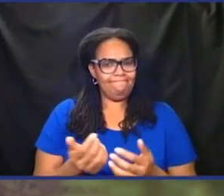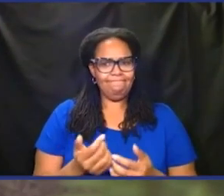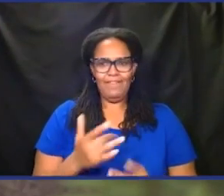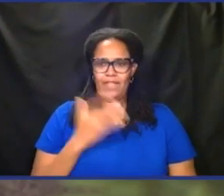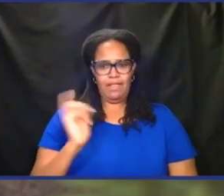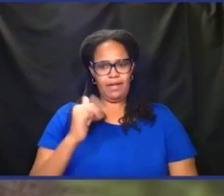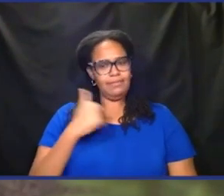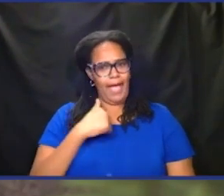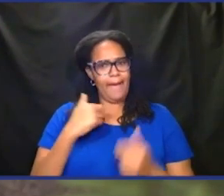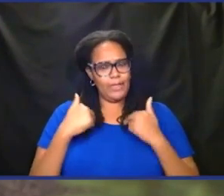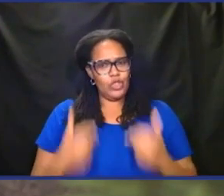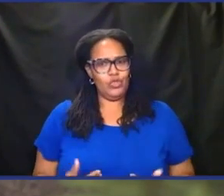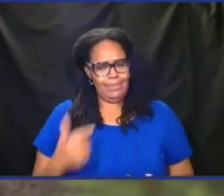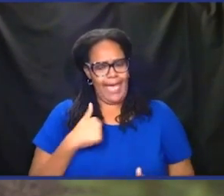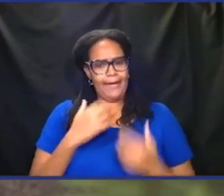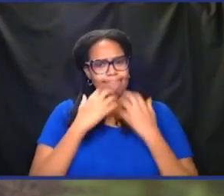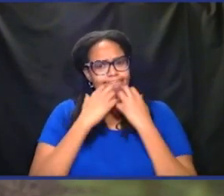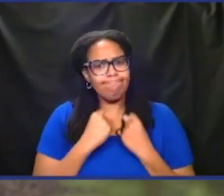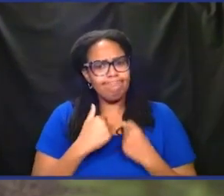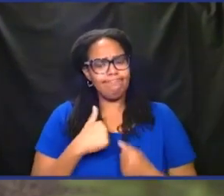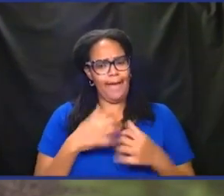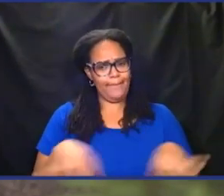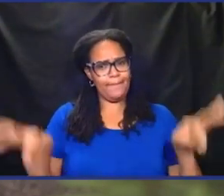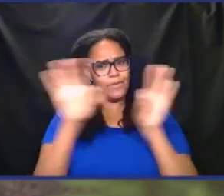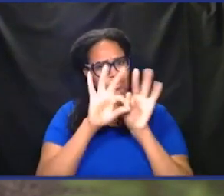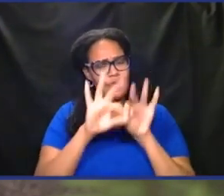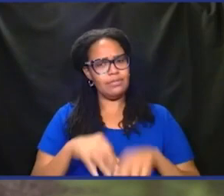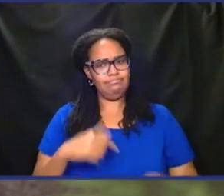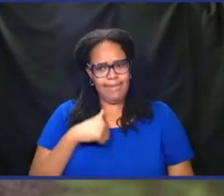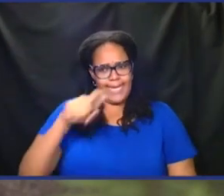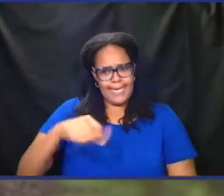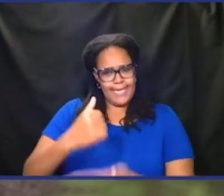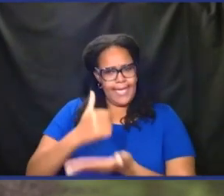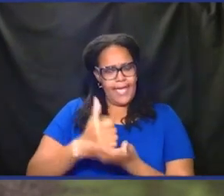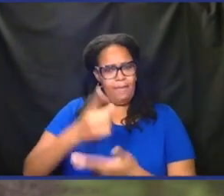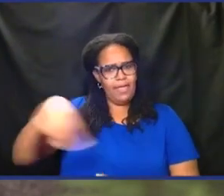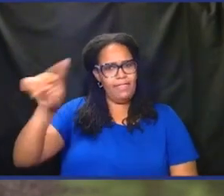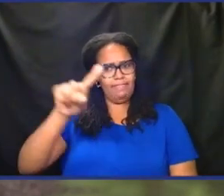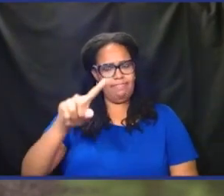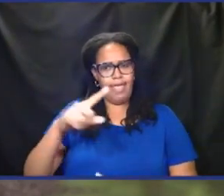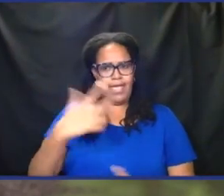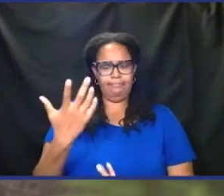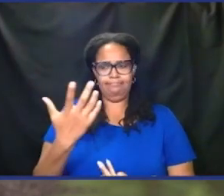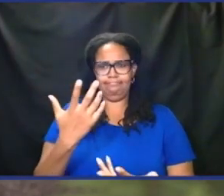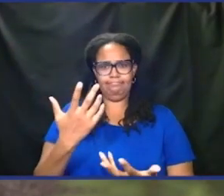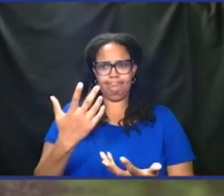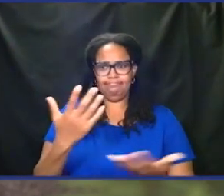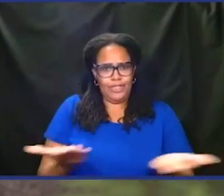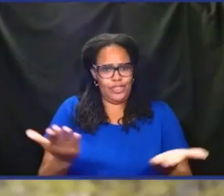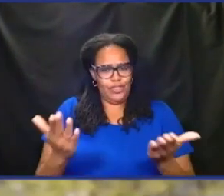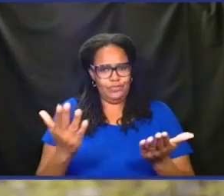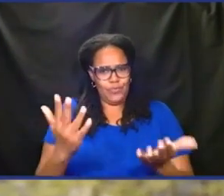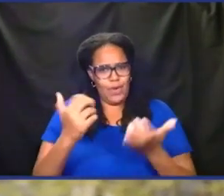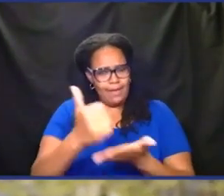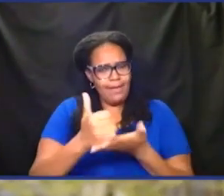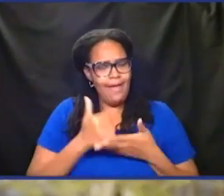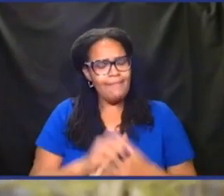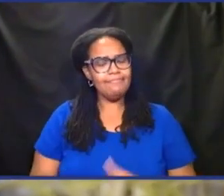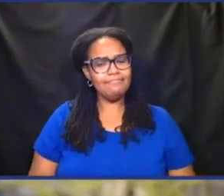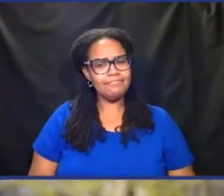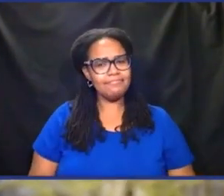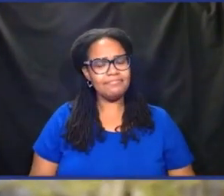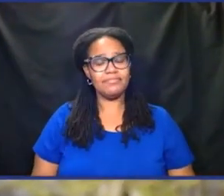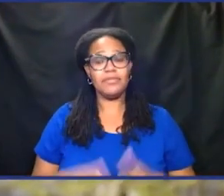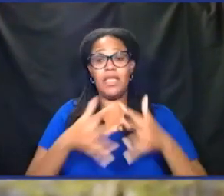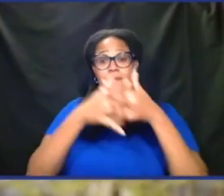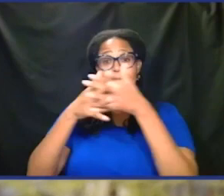you're a human being. You need help, and we're here to help you. Americares